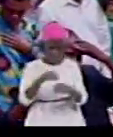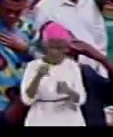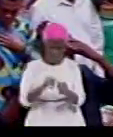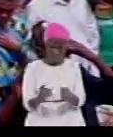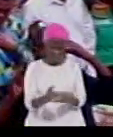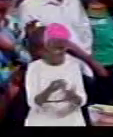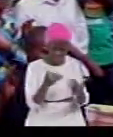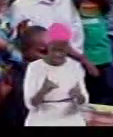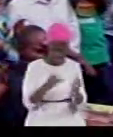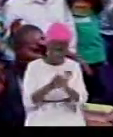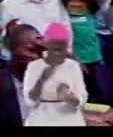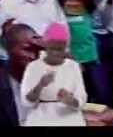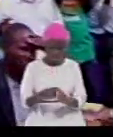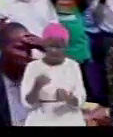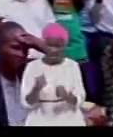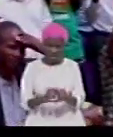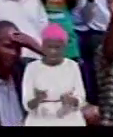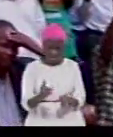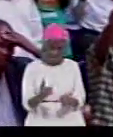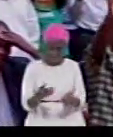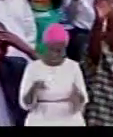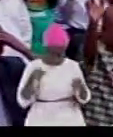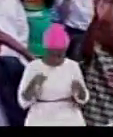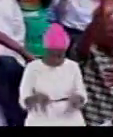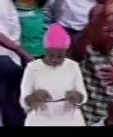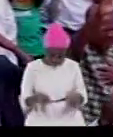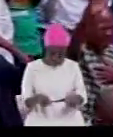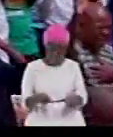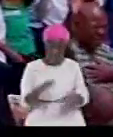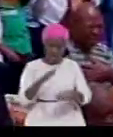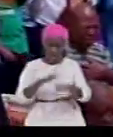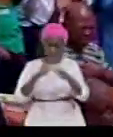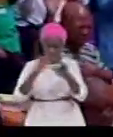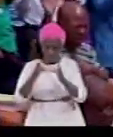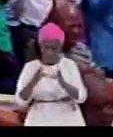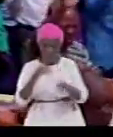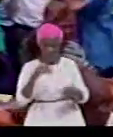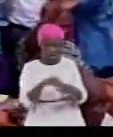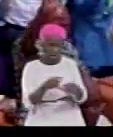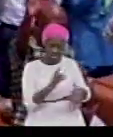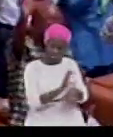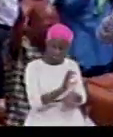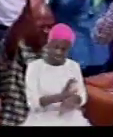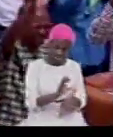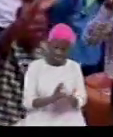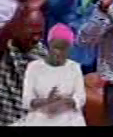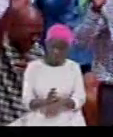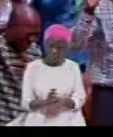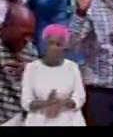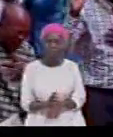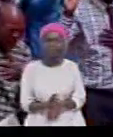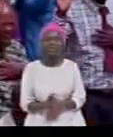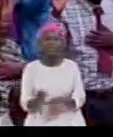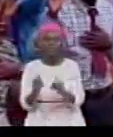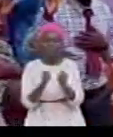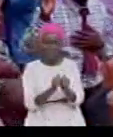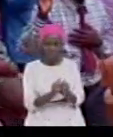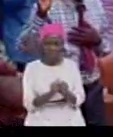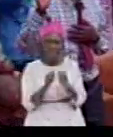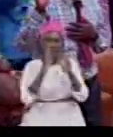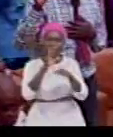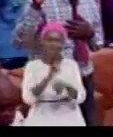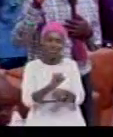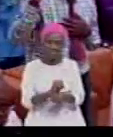here, everywhere online, everywhere in the congregation that are congregated, listening together,